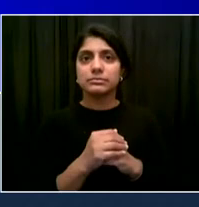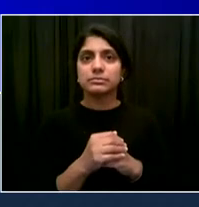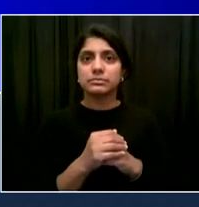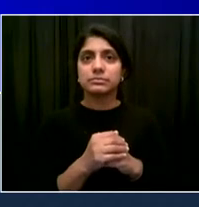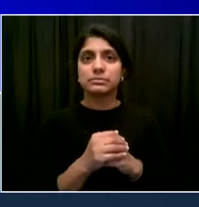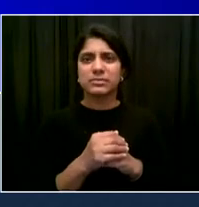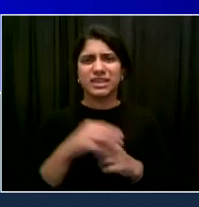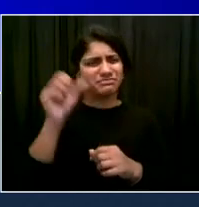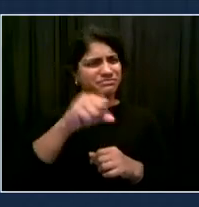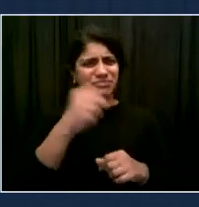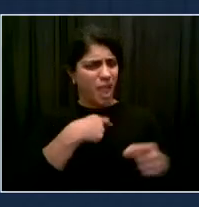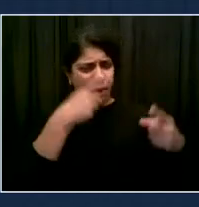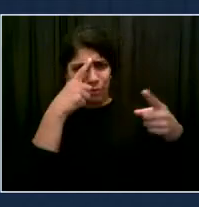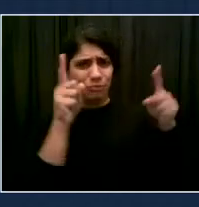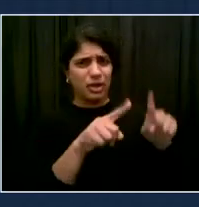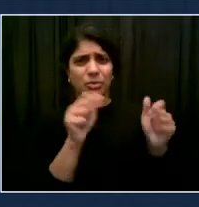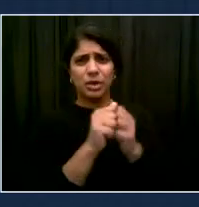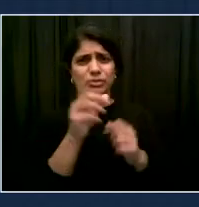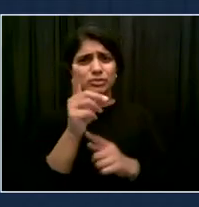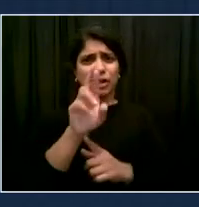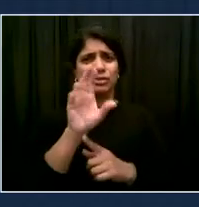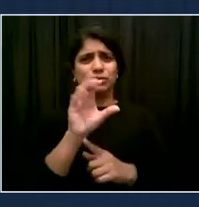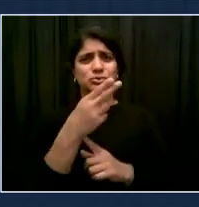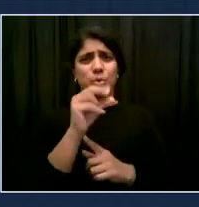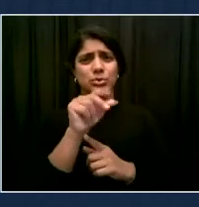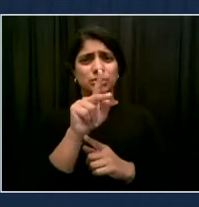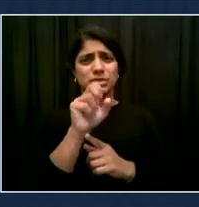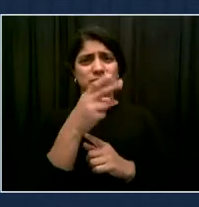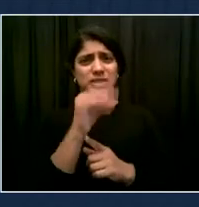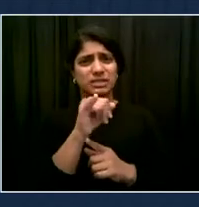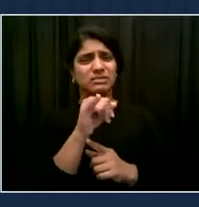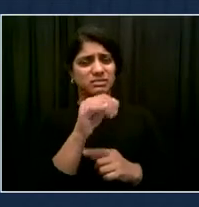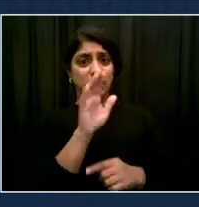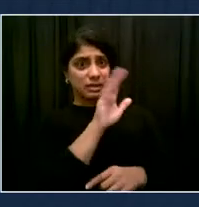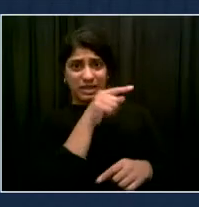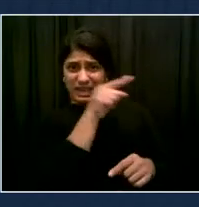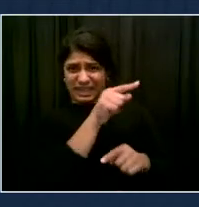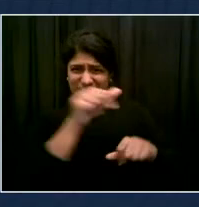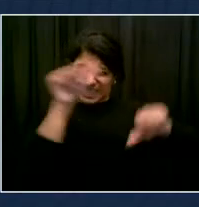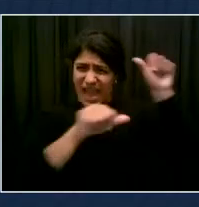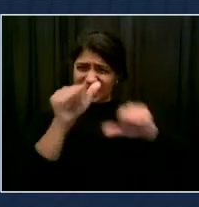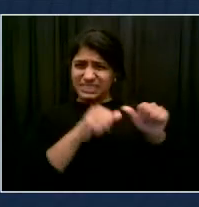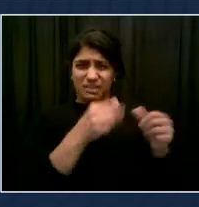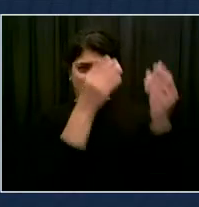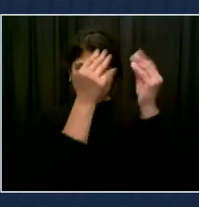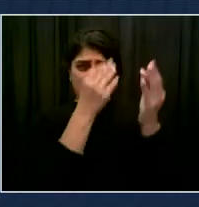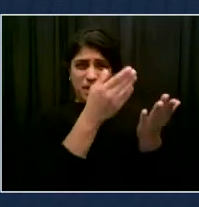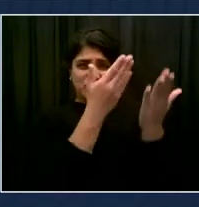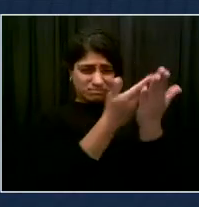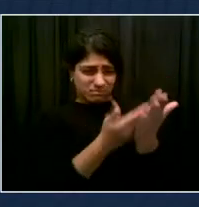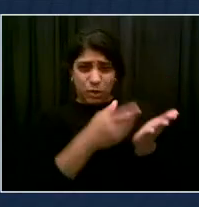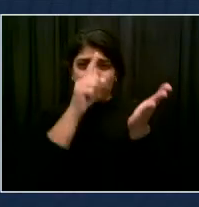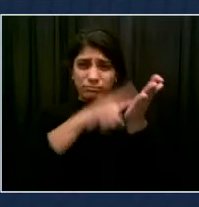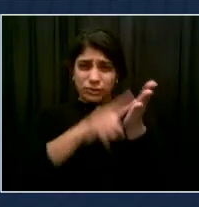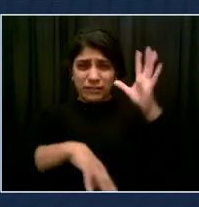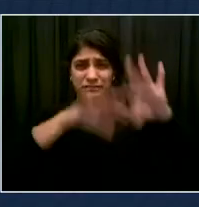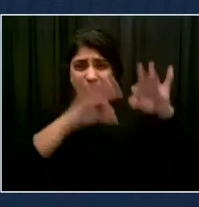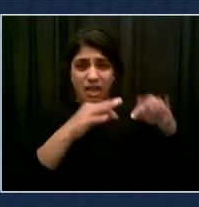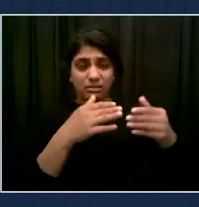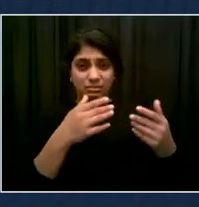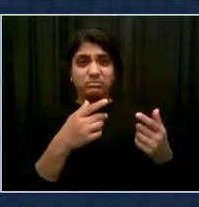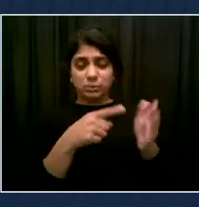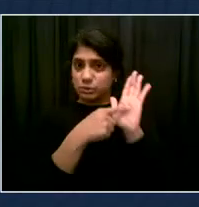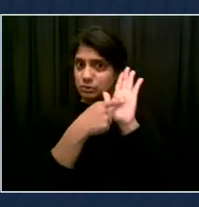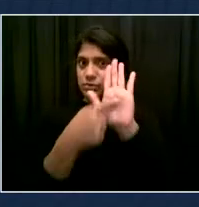Omicron. In fact, we had the evidence of preventing death in all people over age 50 from Israel, from a very